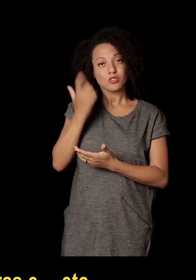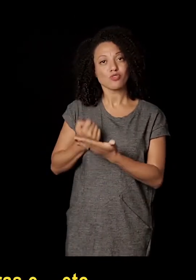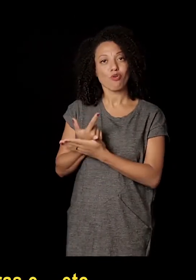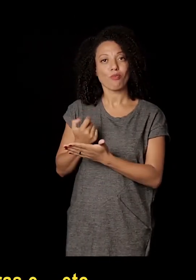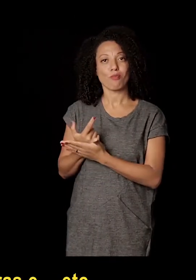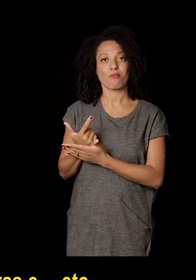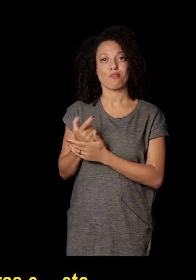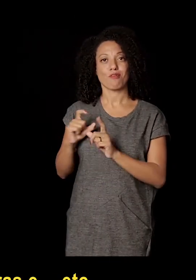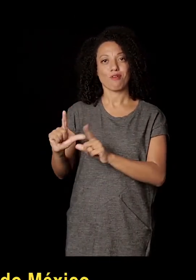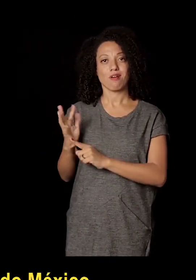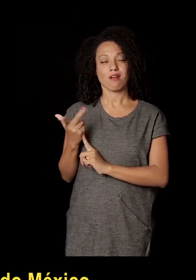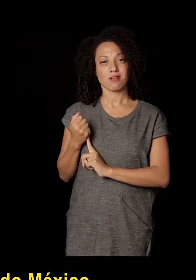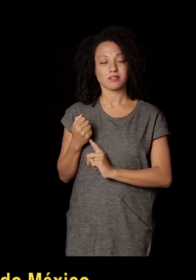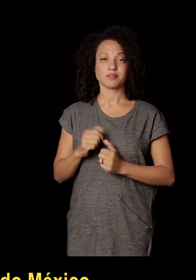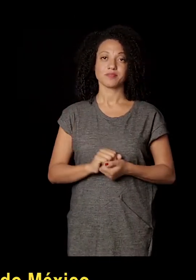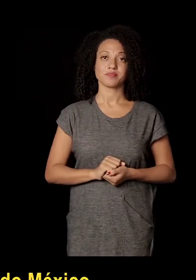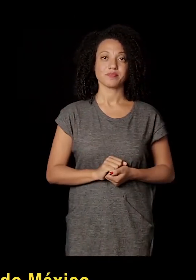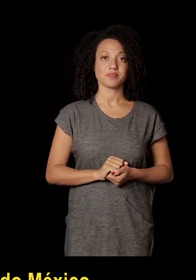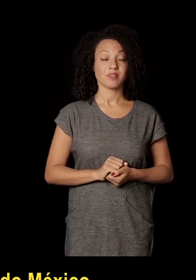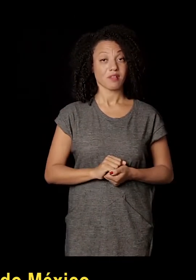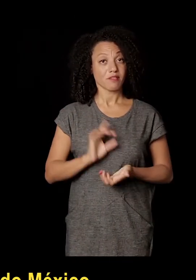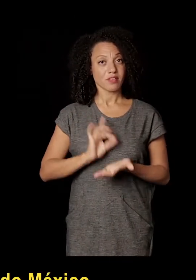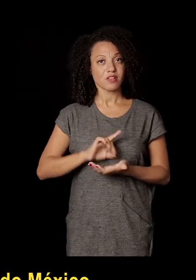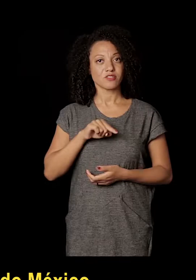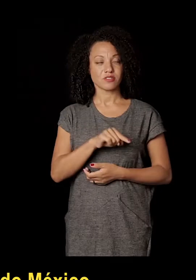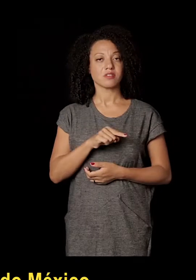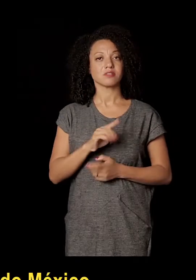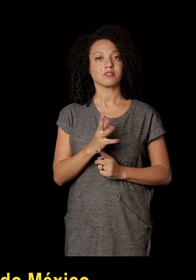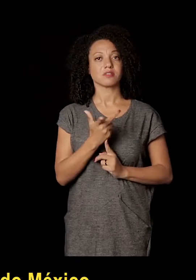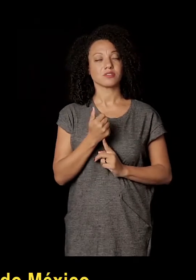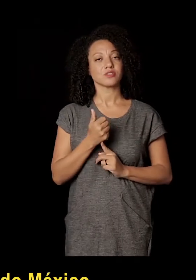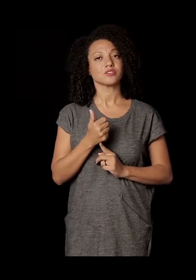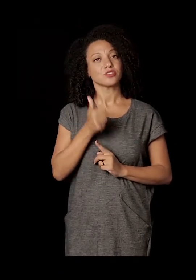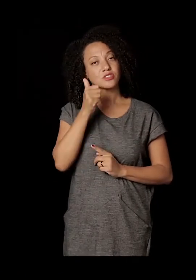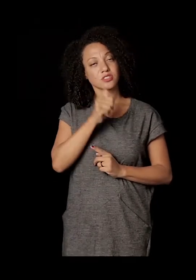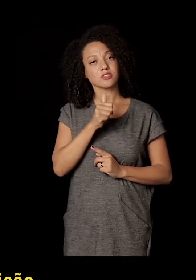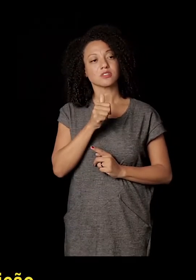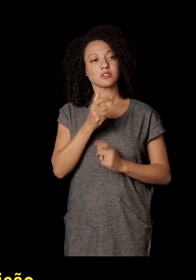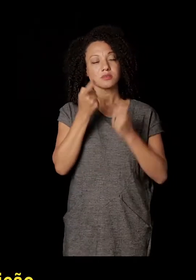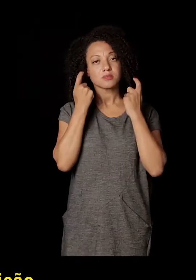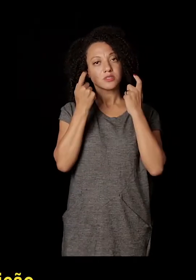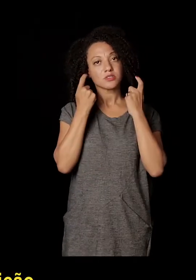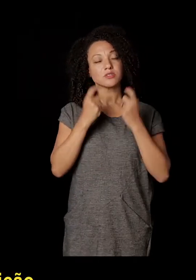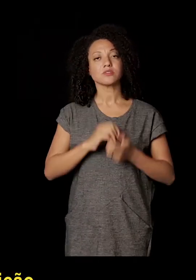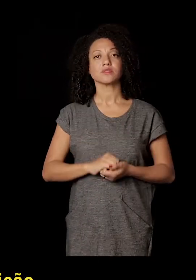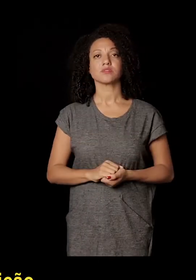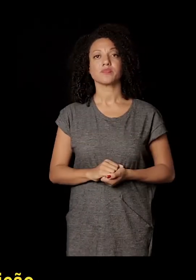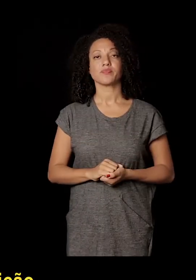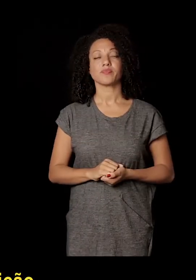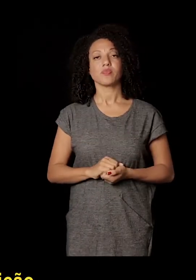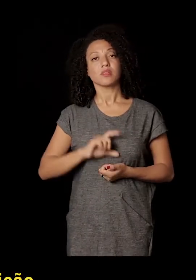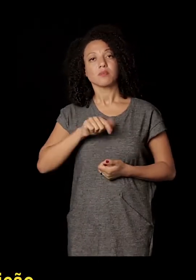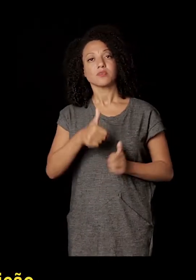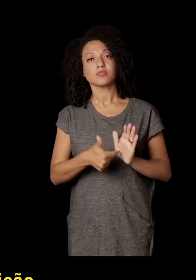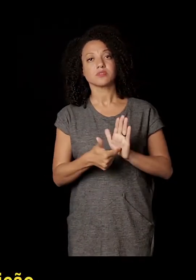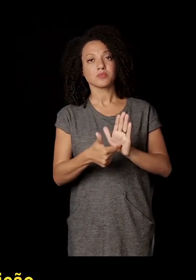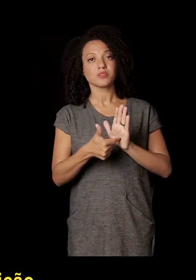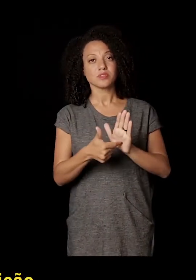and so forth. And this is an artist, actually, from Mexico. And then we do an